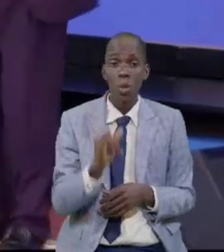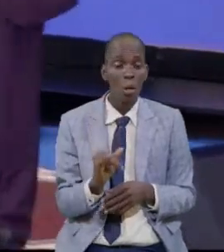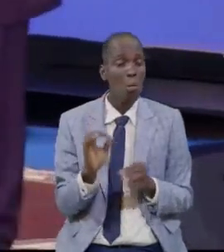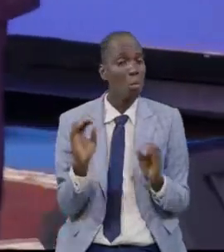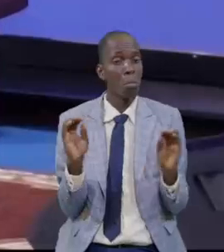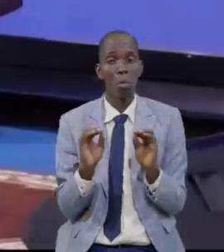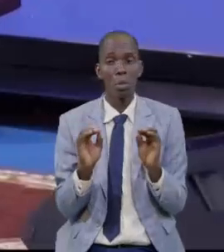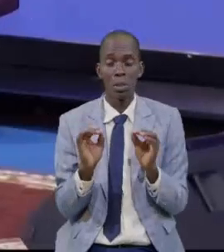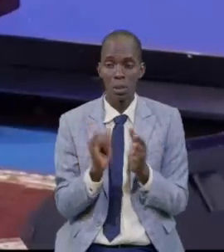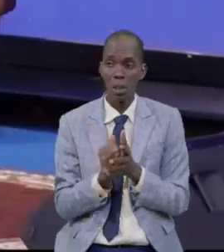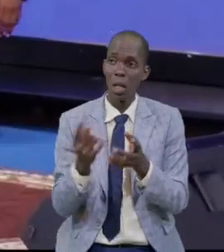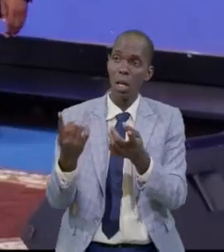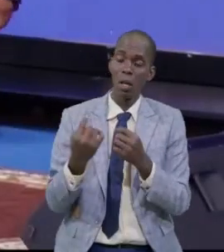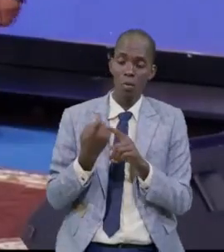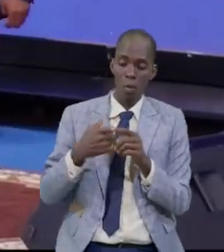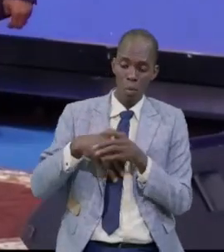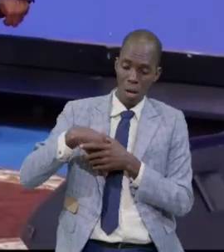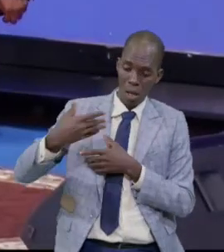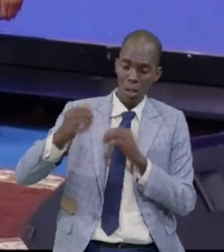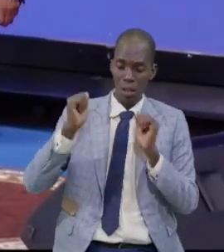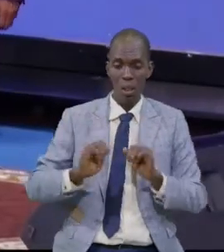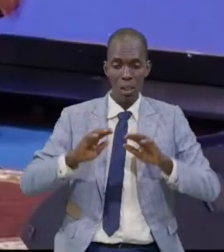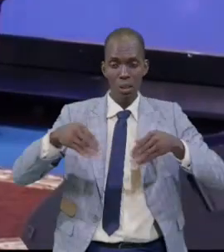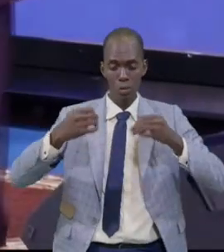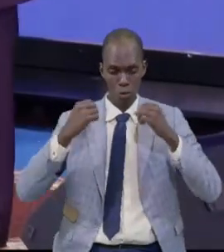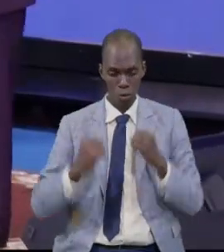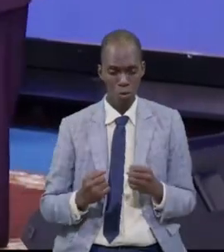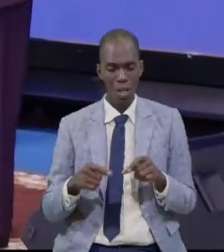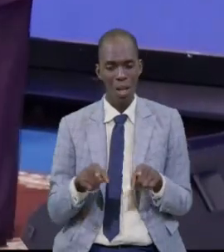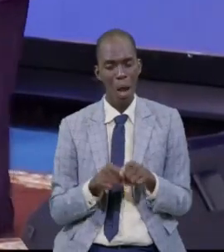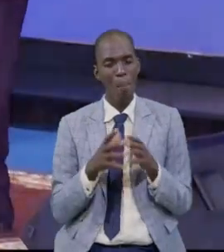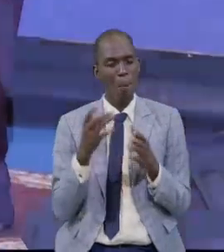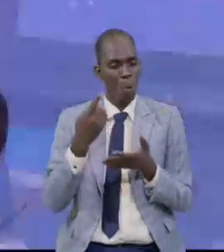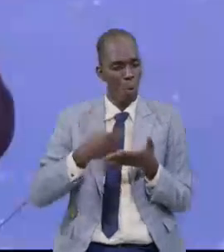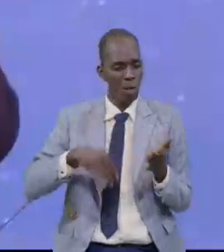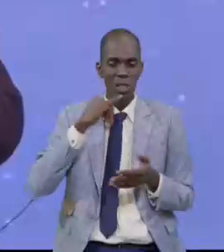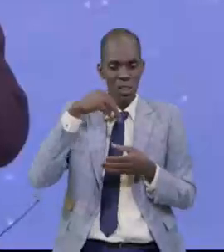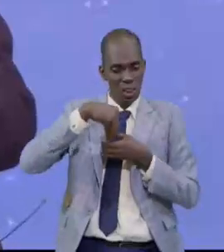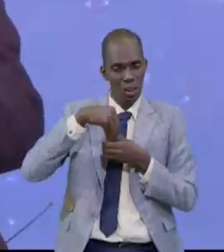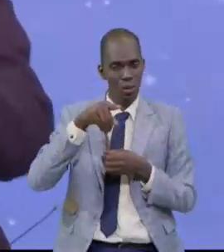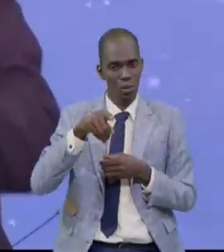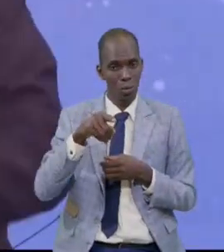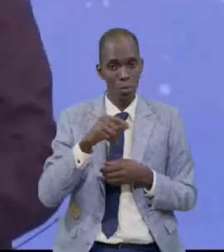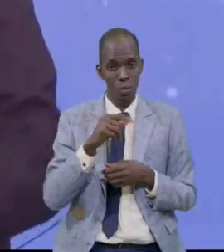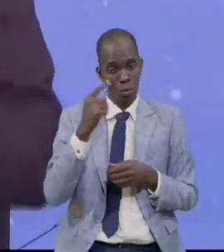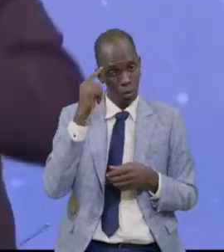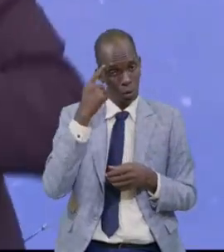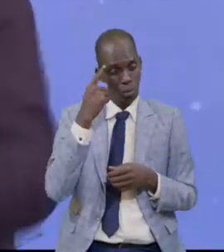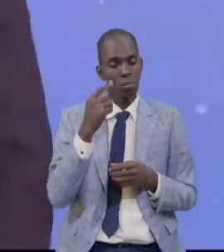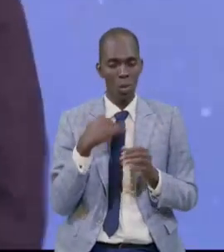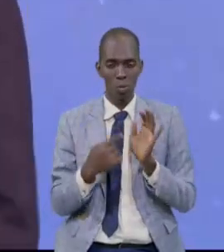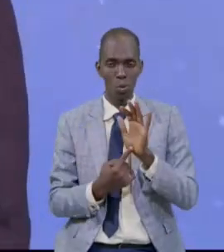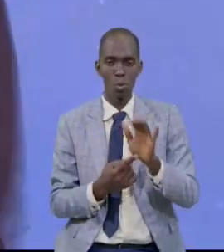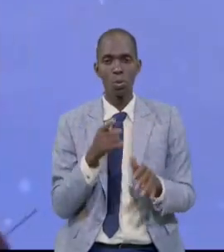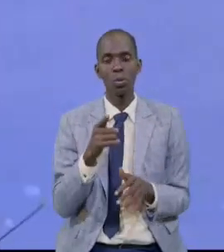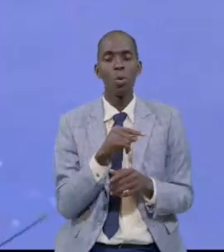you as what is inside you. I'll show you. When Christ, the strength and the power of God